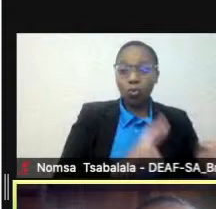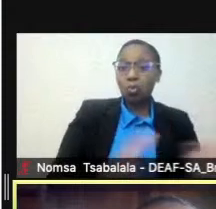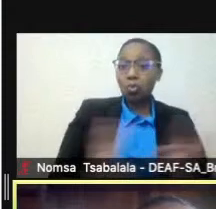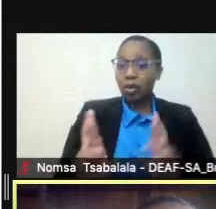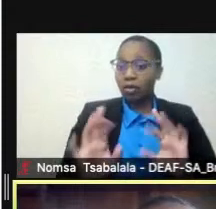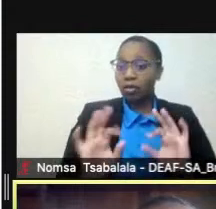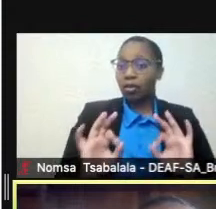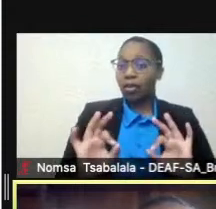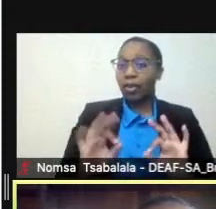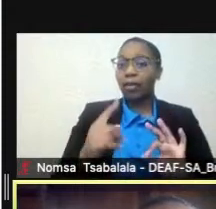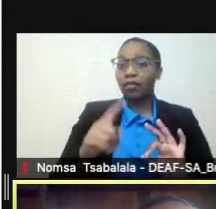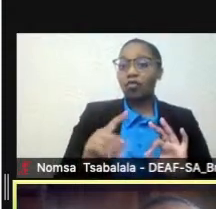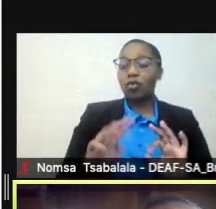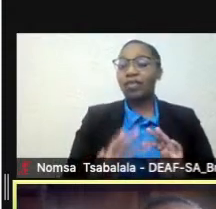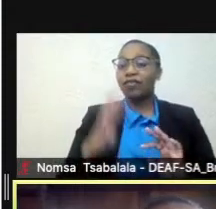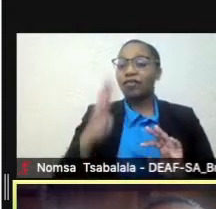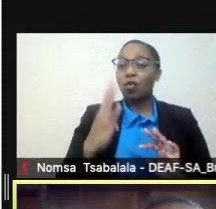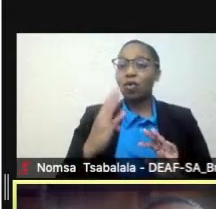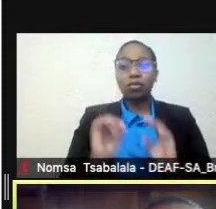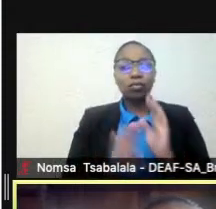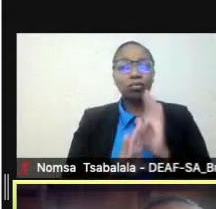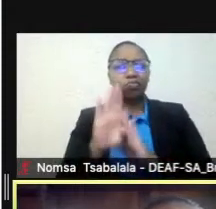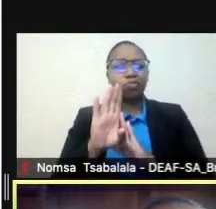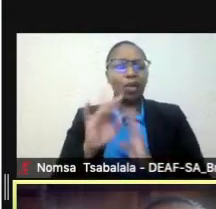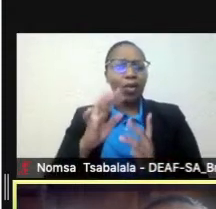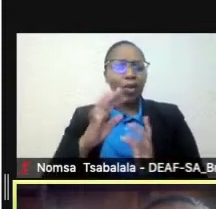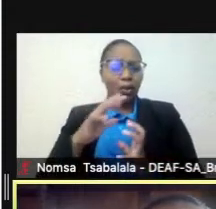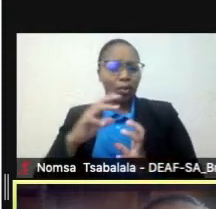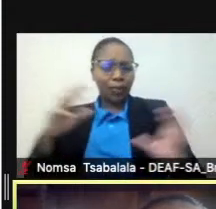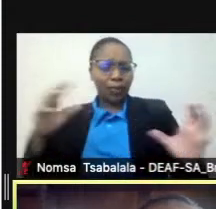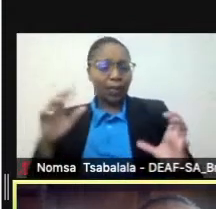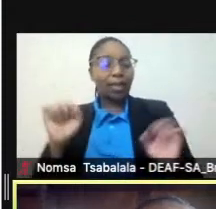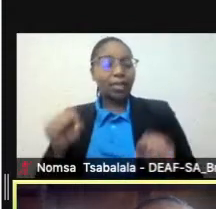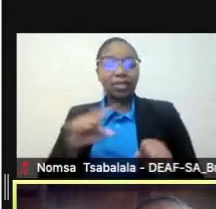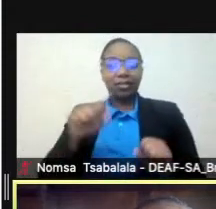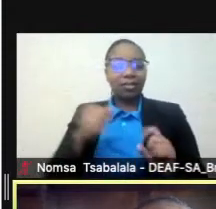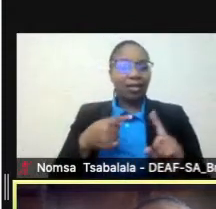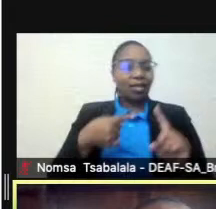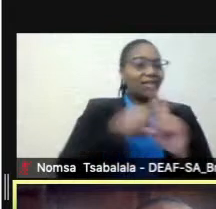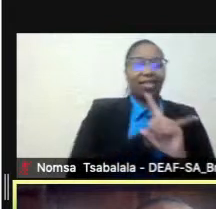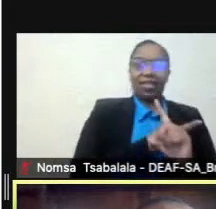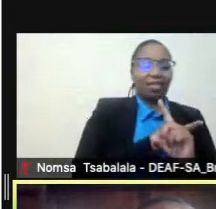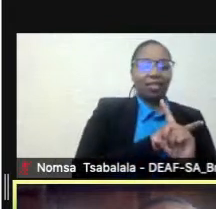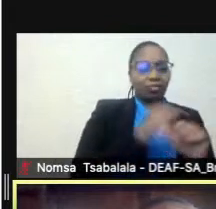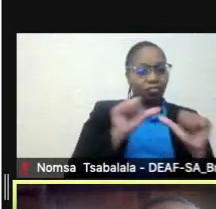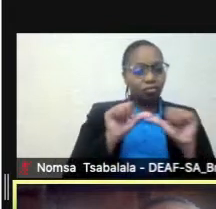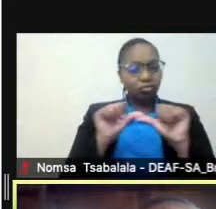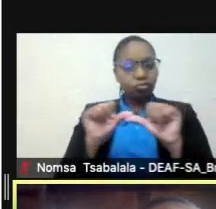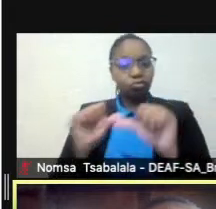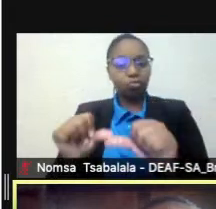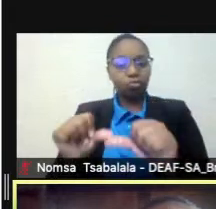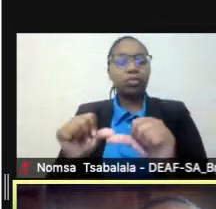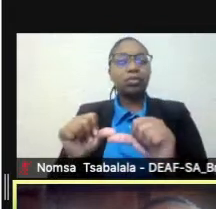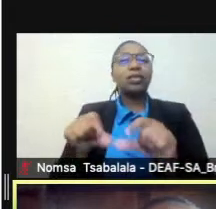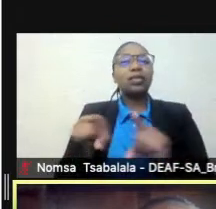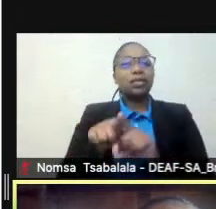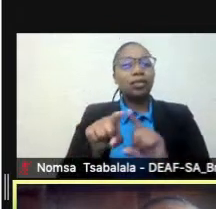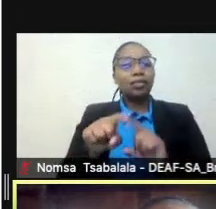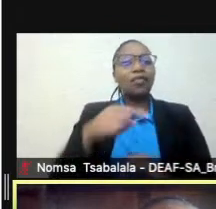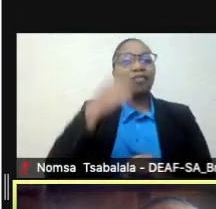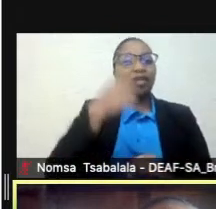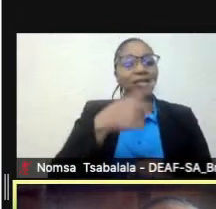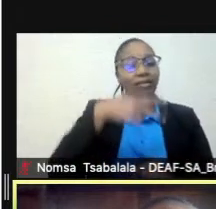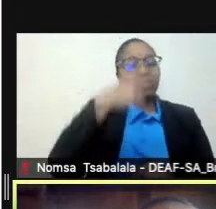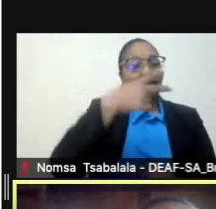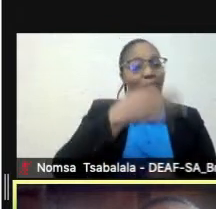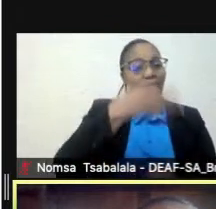this coming wave, we have not deviated from previous strategies that have been used in the first, second, and third wave in